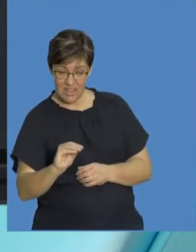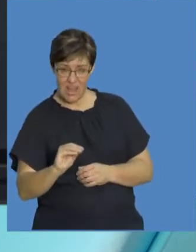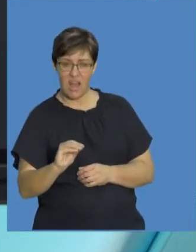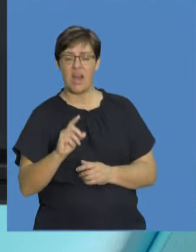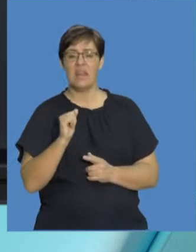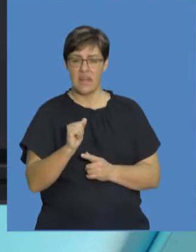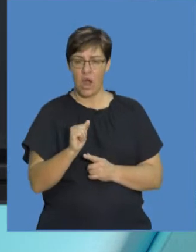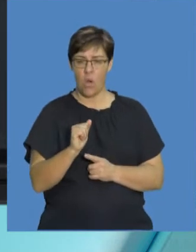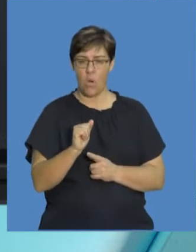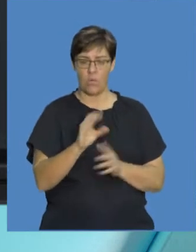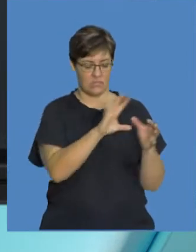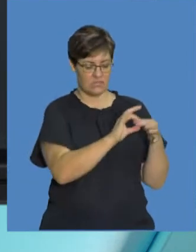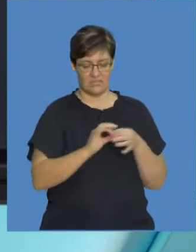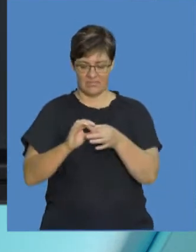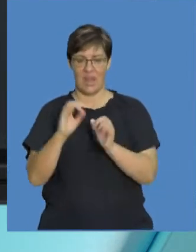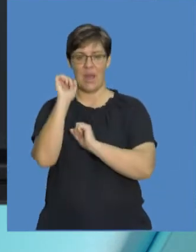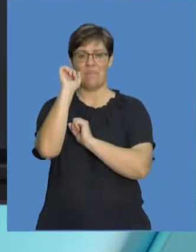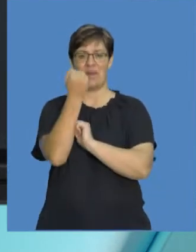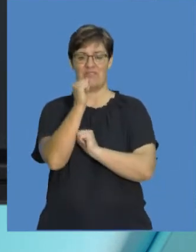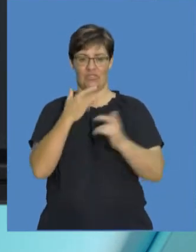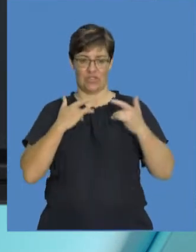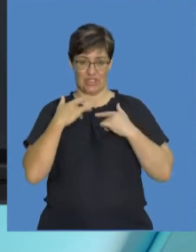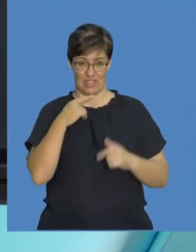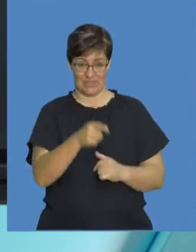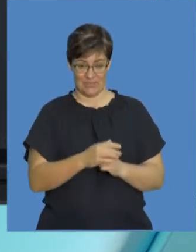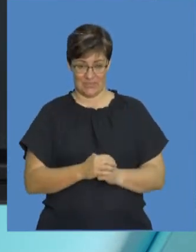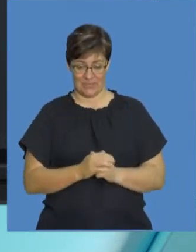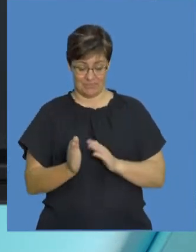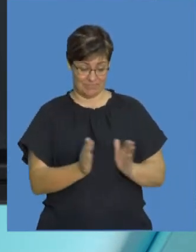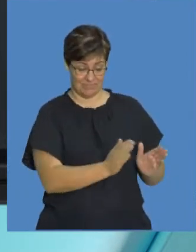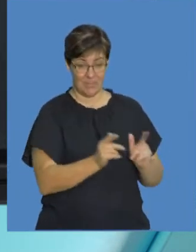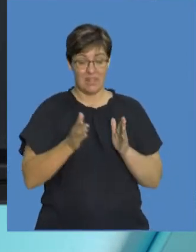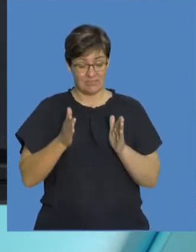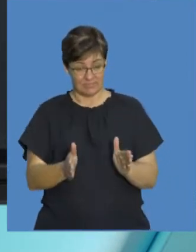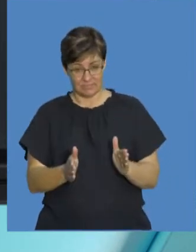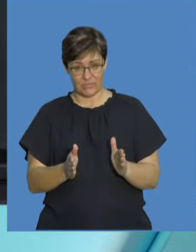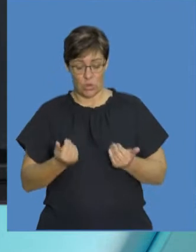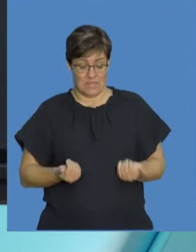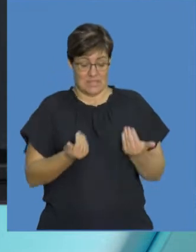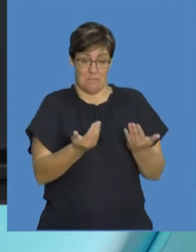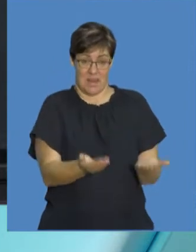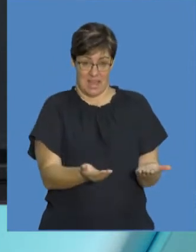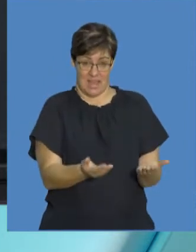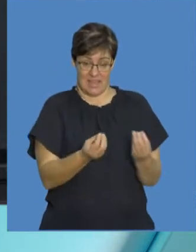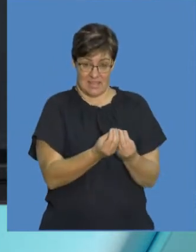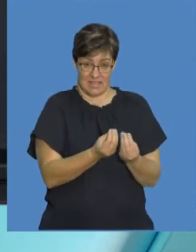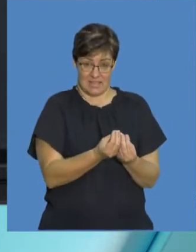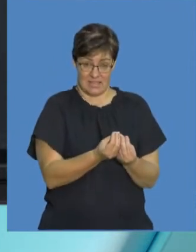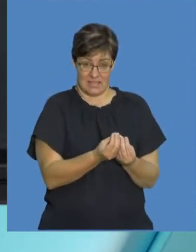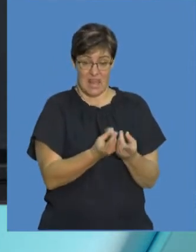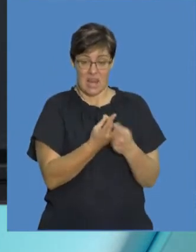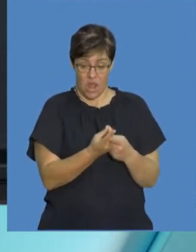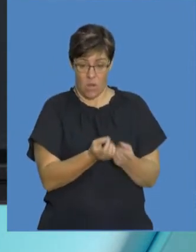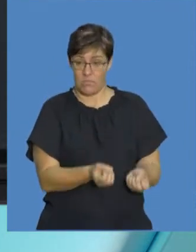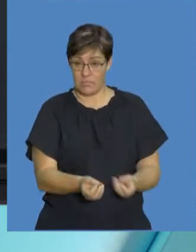entry, let's now apply that to a manufacturing concern. Remember, you've supplied some goods, and